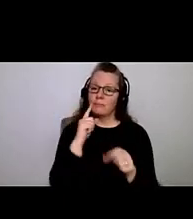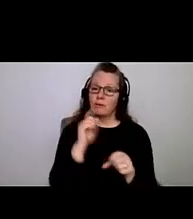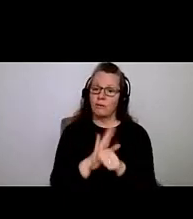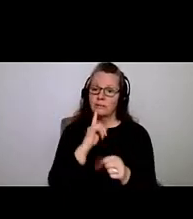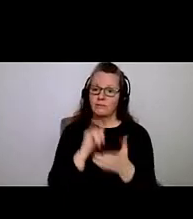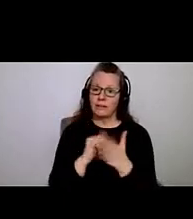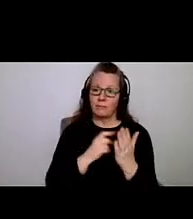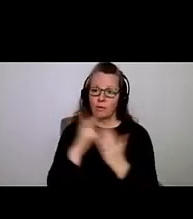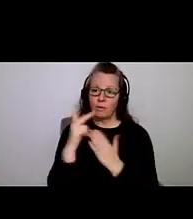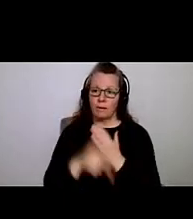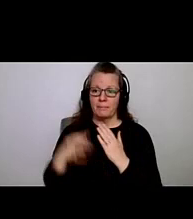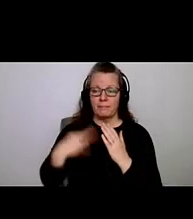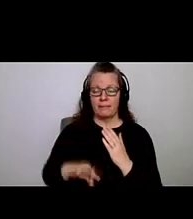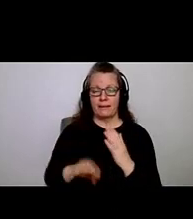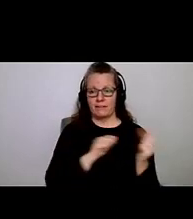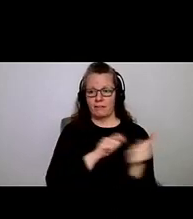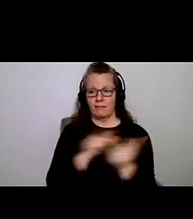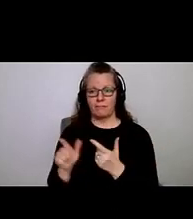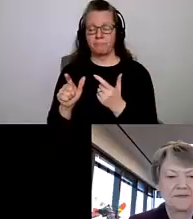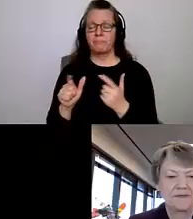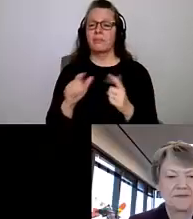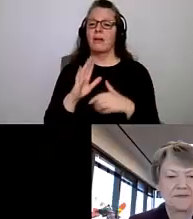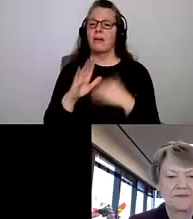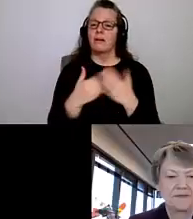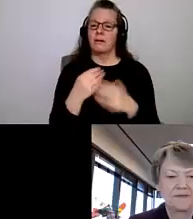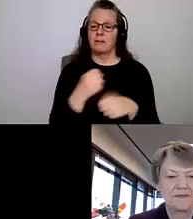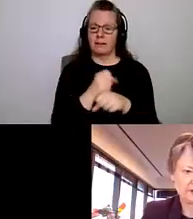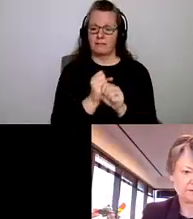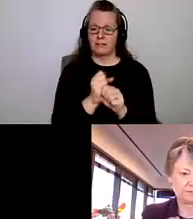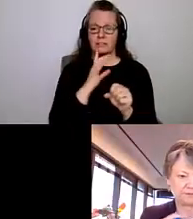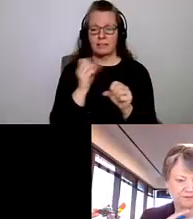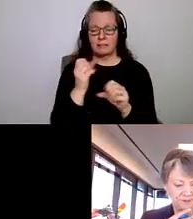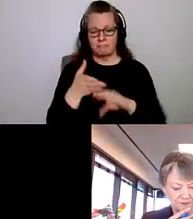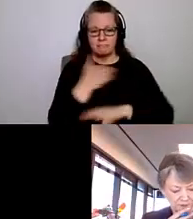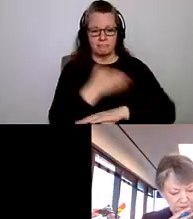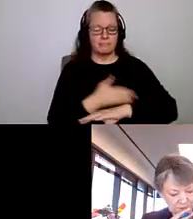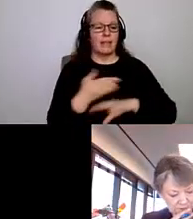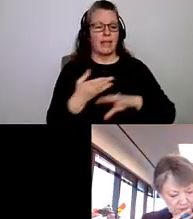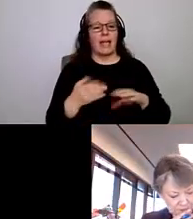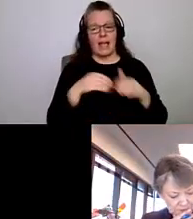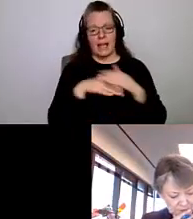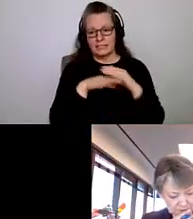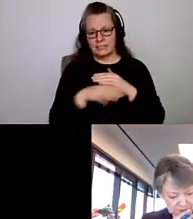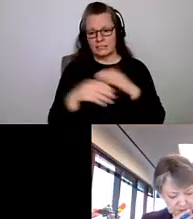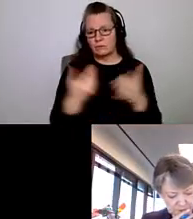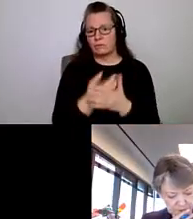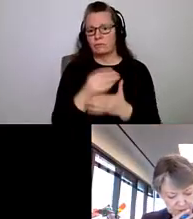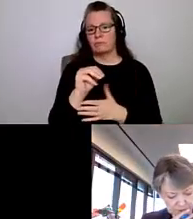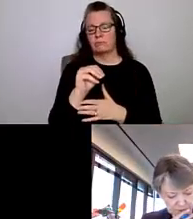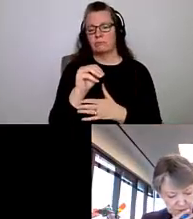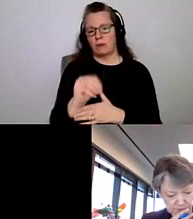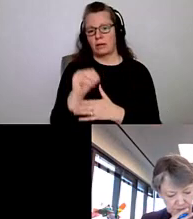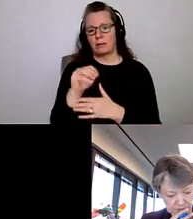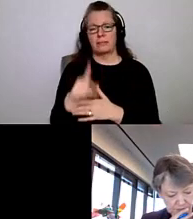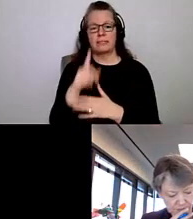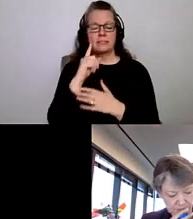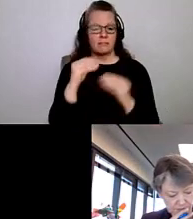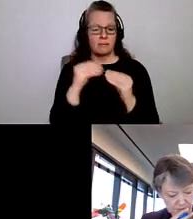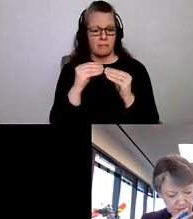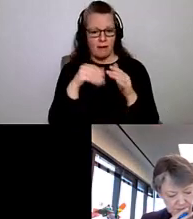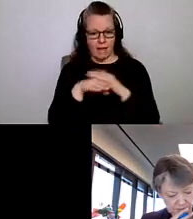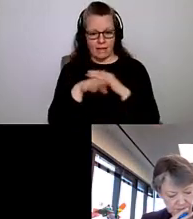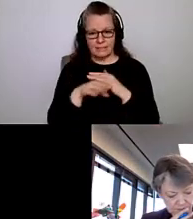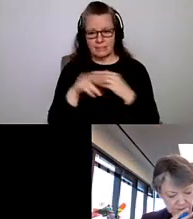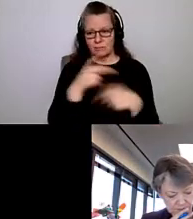all parties. Manufacturers will be able to increase access to a new marketplace, providing greater access to their products. Health